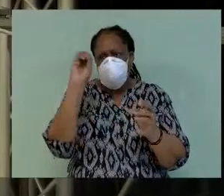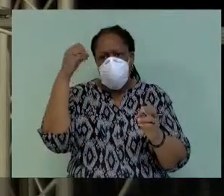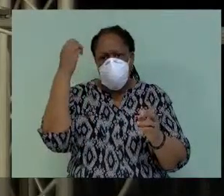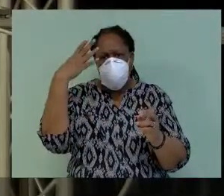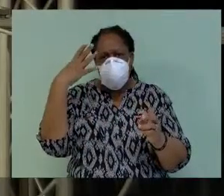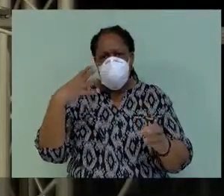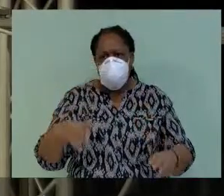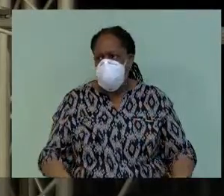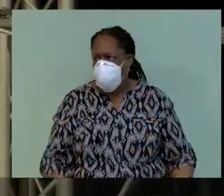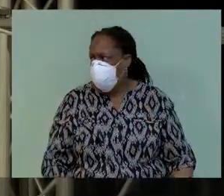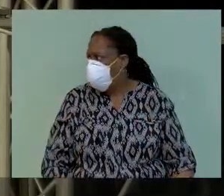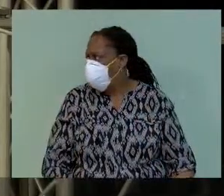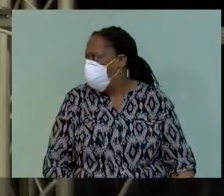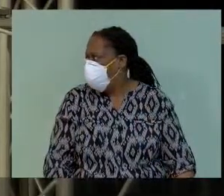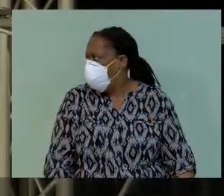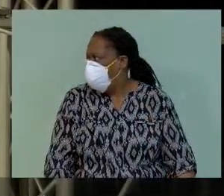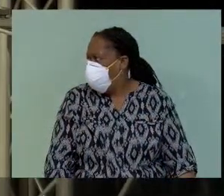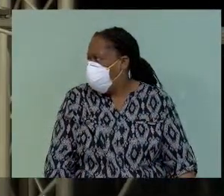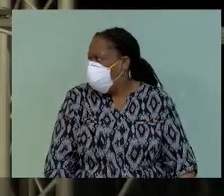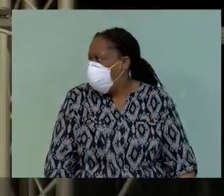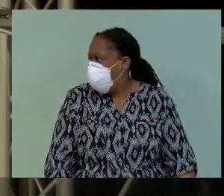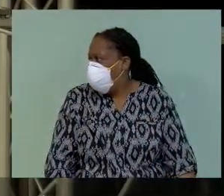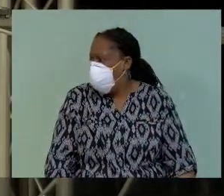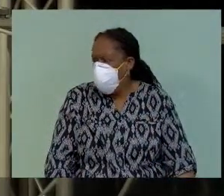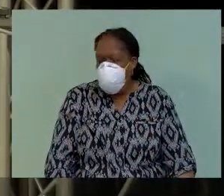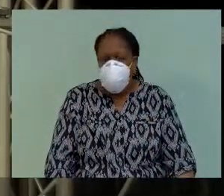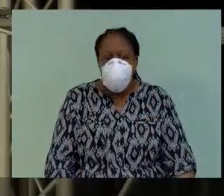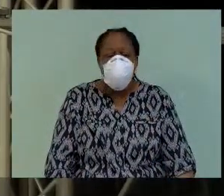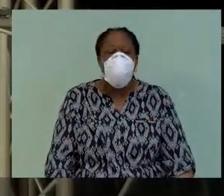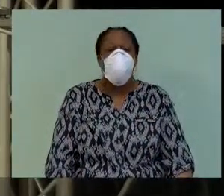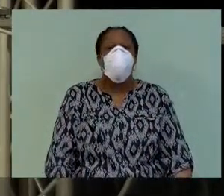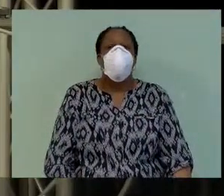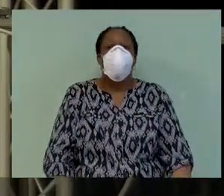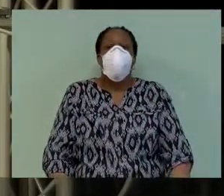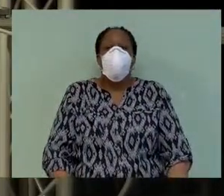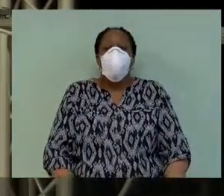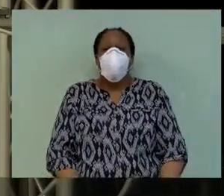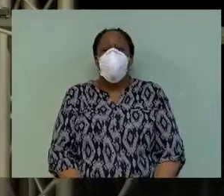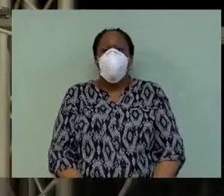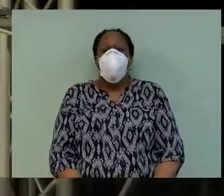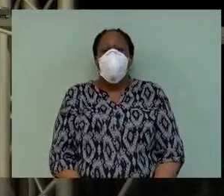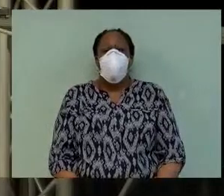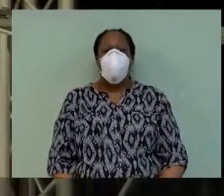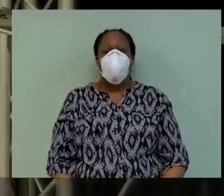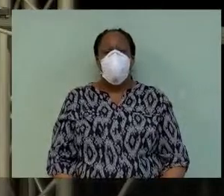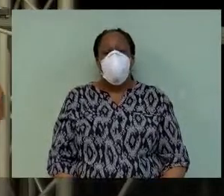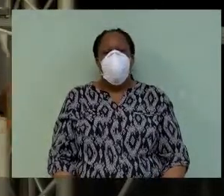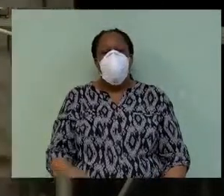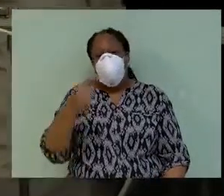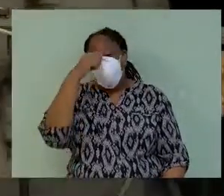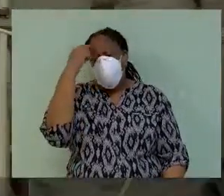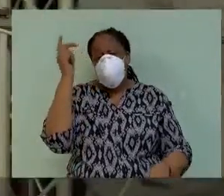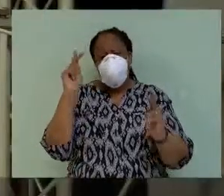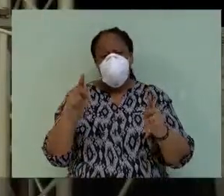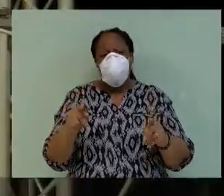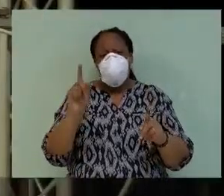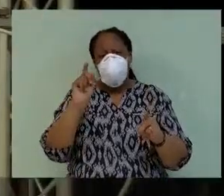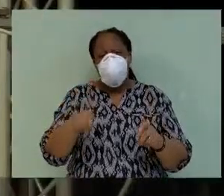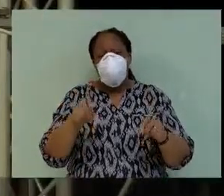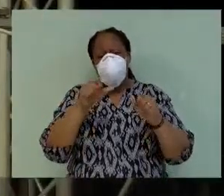I see the Attorney General smiling there, so you need to spend more time sunbathing, Mr. Hyman. Okay.